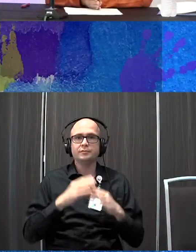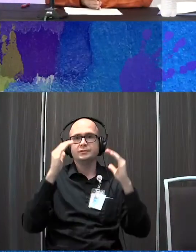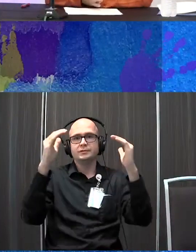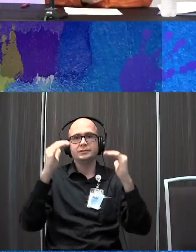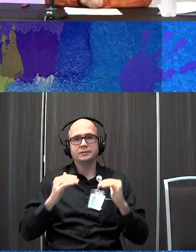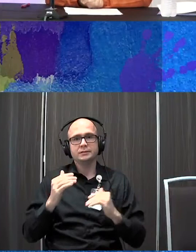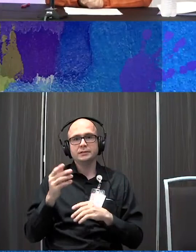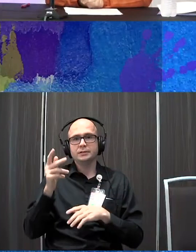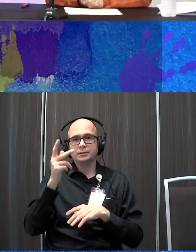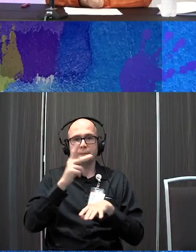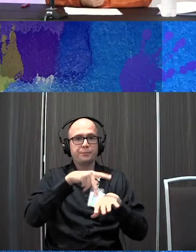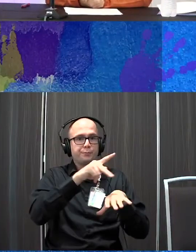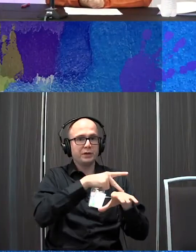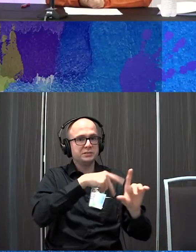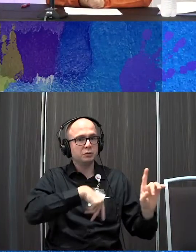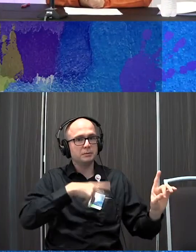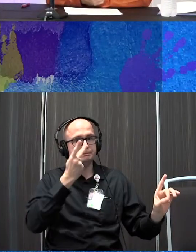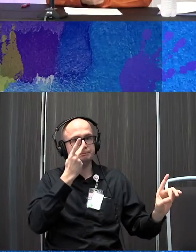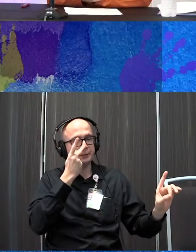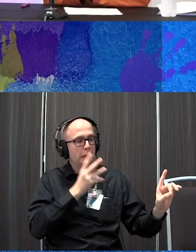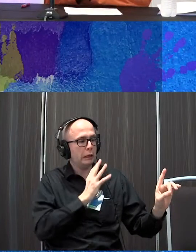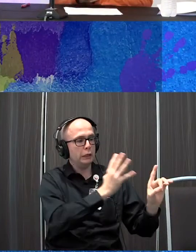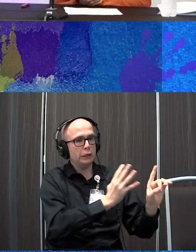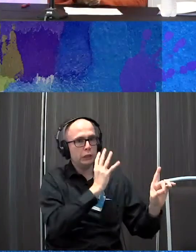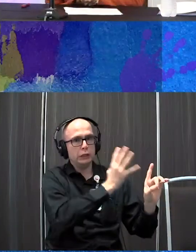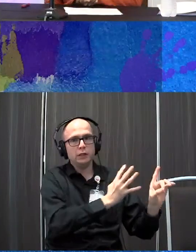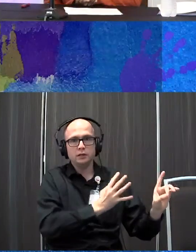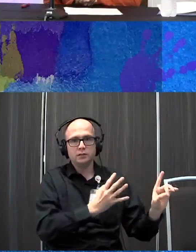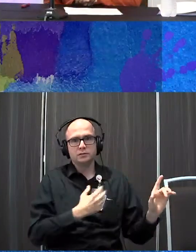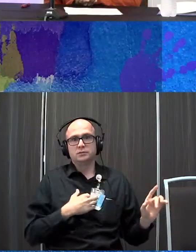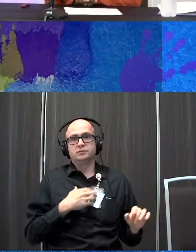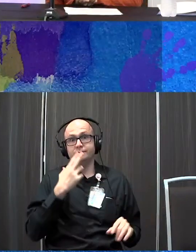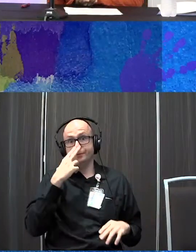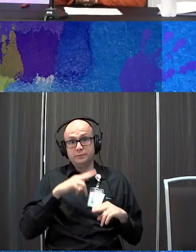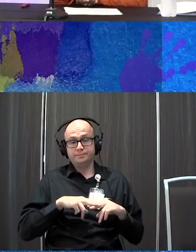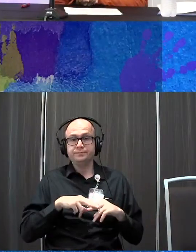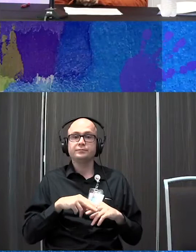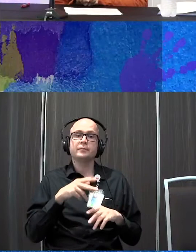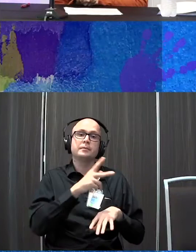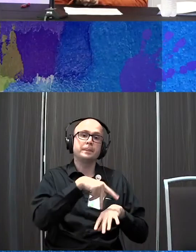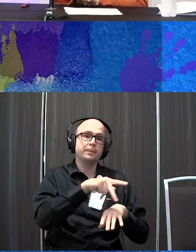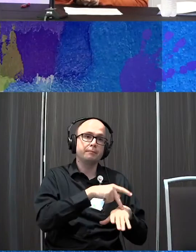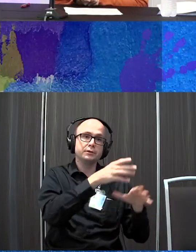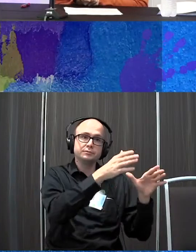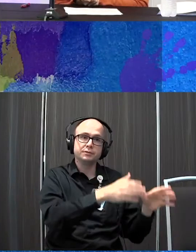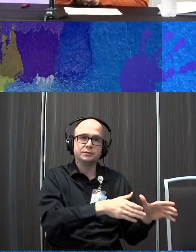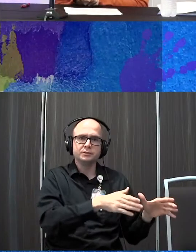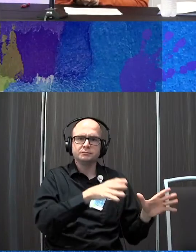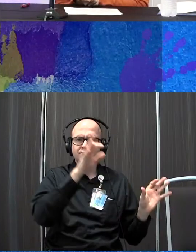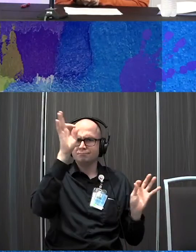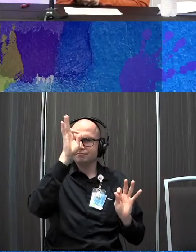he urinated on the principal. That was lots of fun. So anyway, the principal, he wasn't at the time really sure how